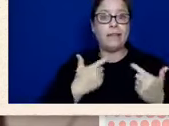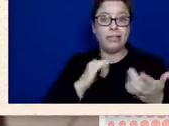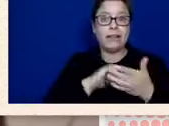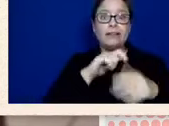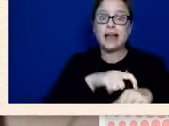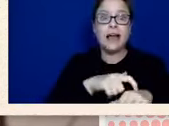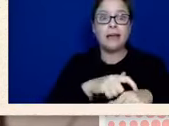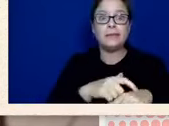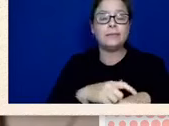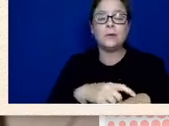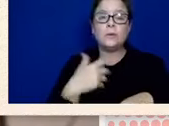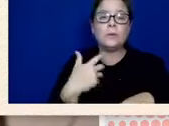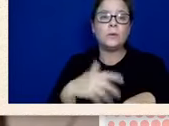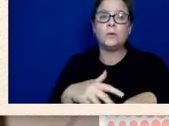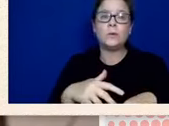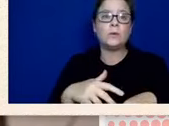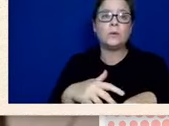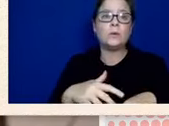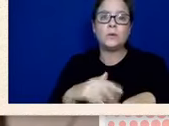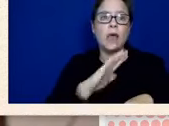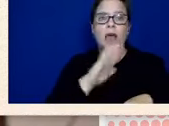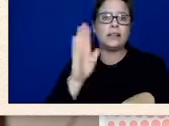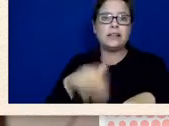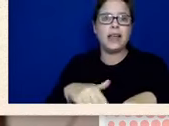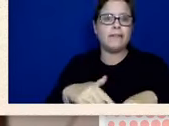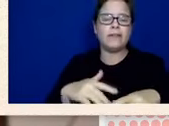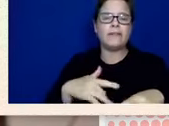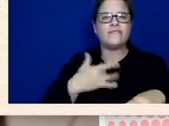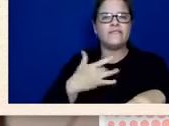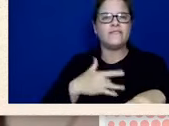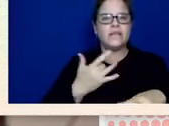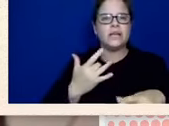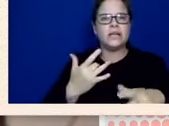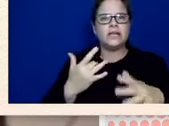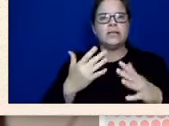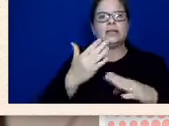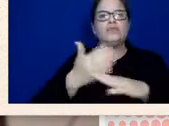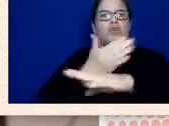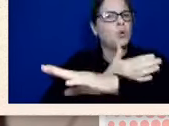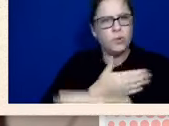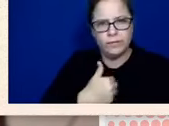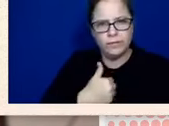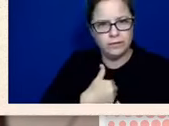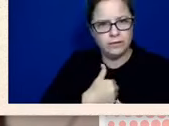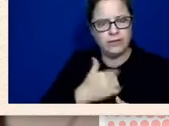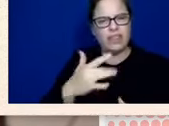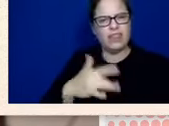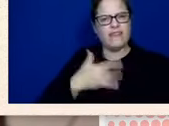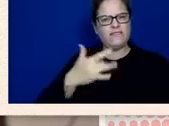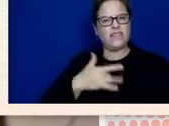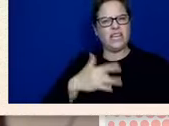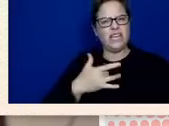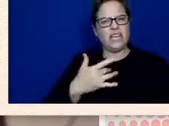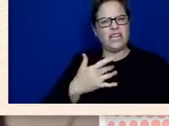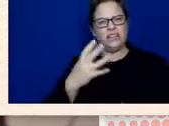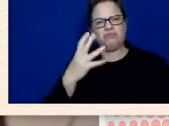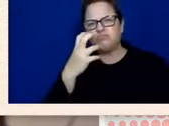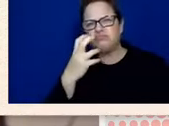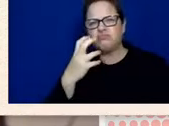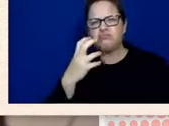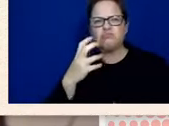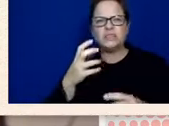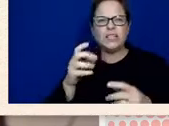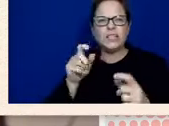never recuperated. It never wanted to, that feeling of edginess and pettiness didn't go